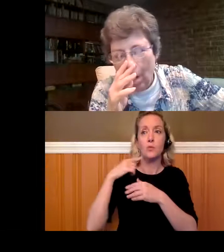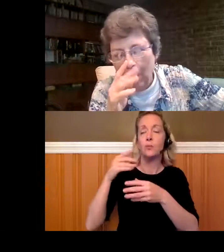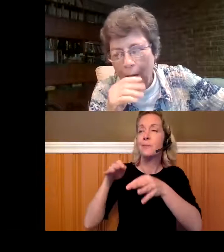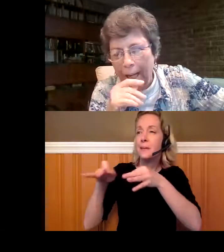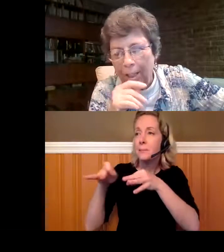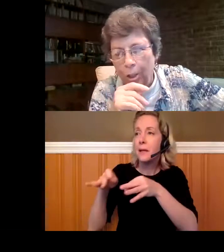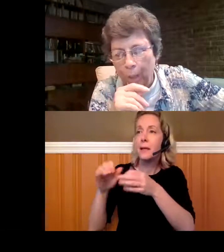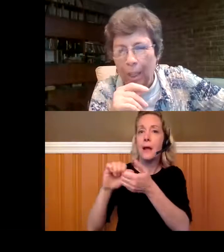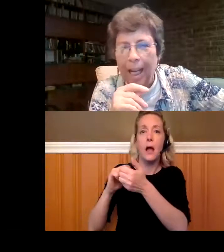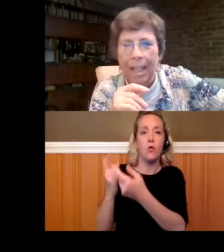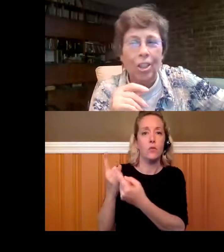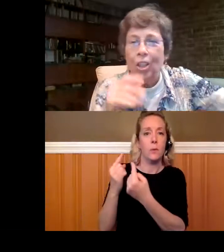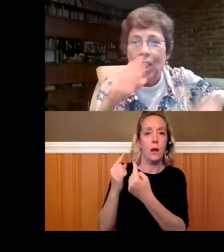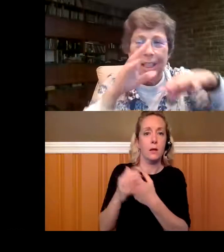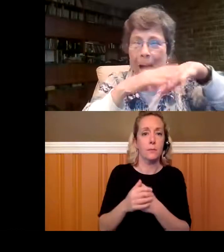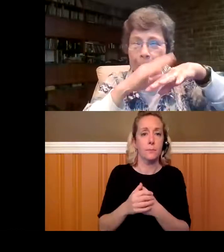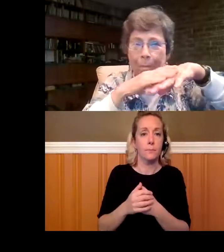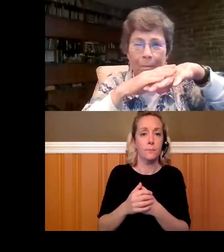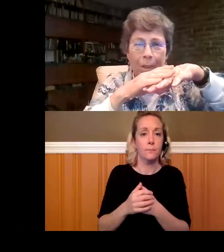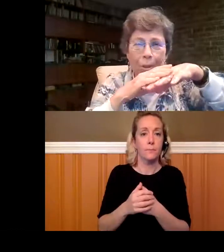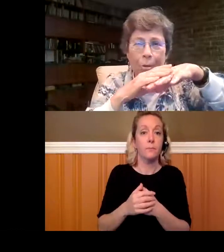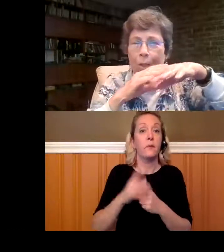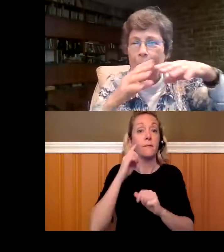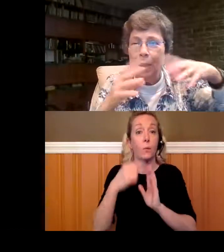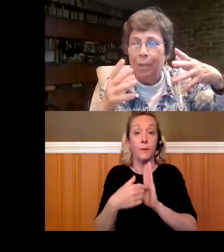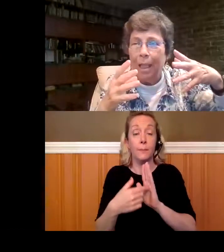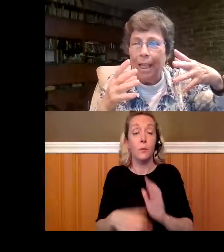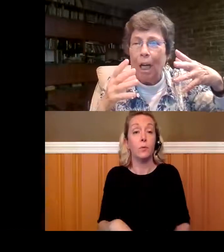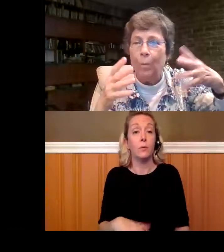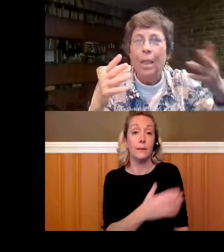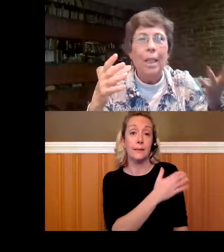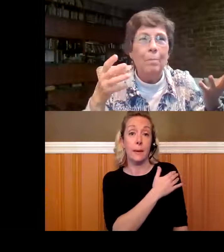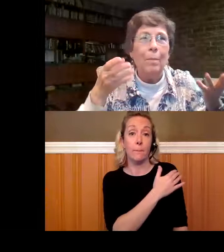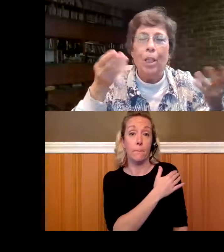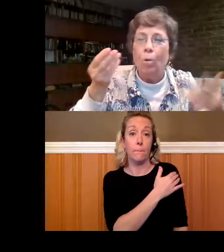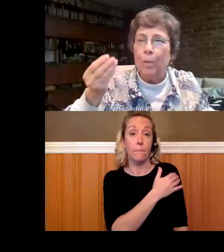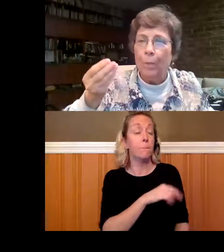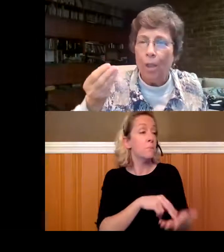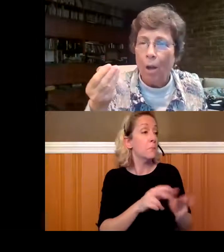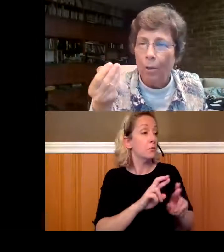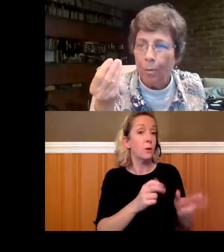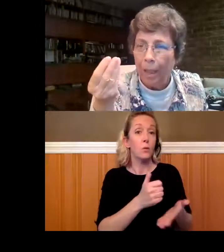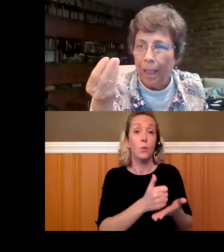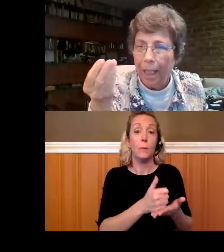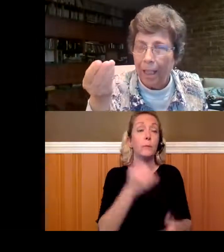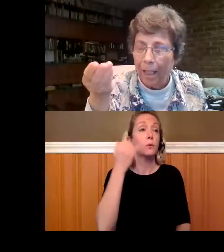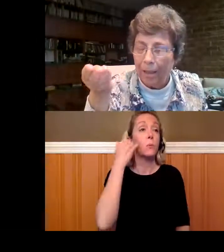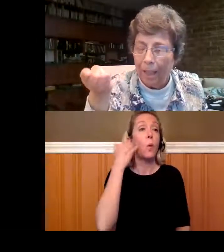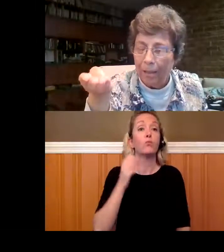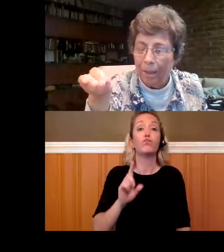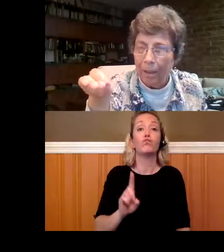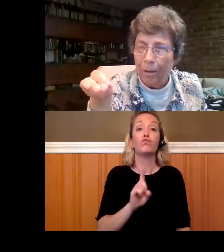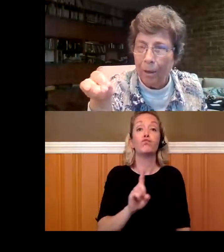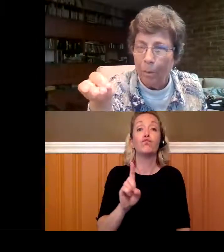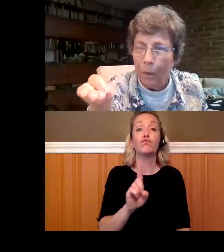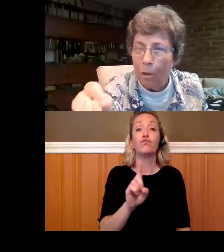to communicate is to just tap them to alert them that they're ready to help. Maybe they go up to McDonald's with a